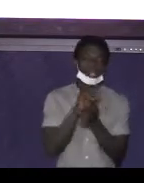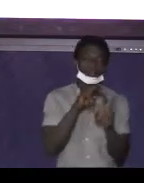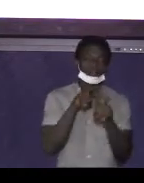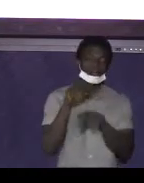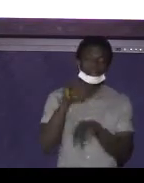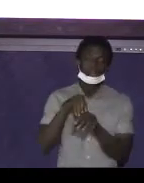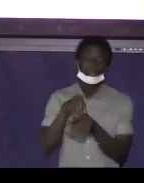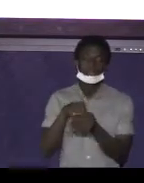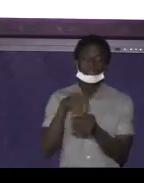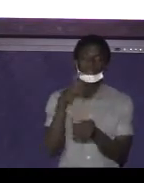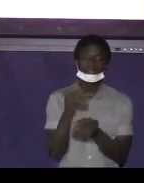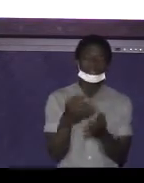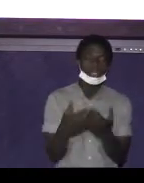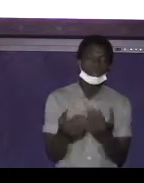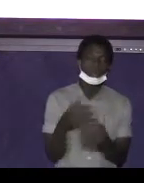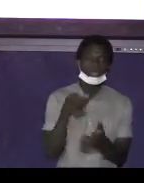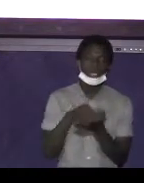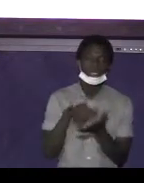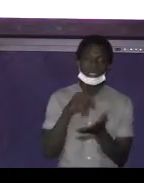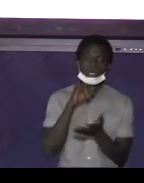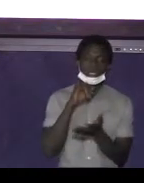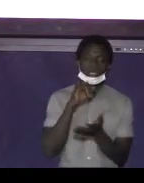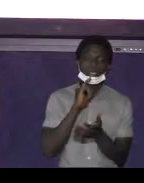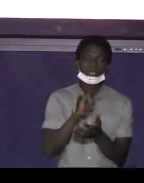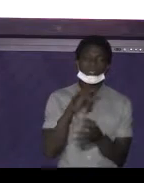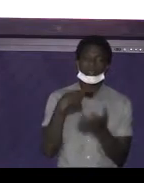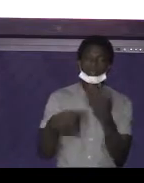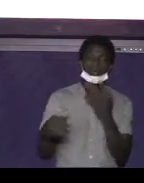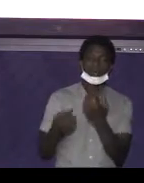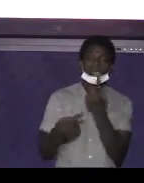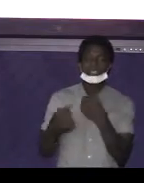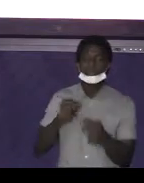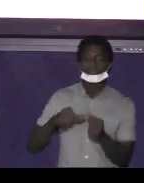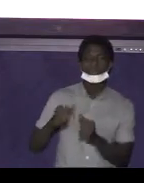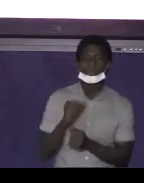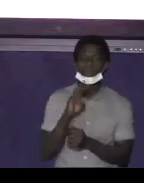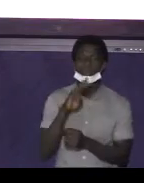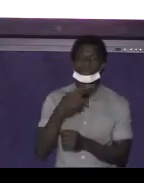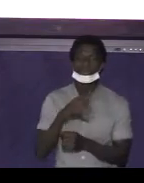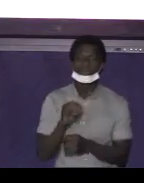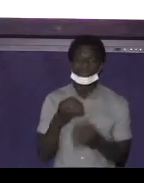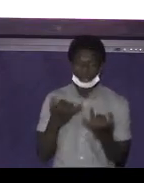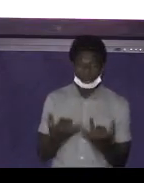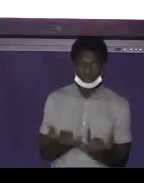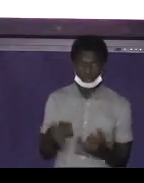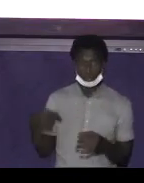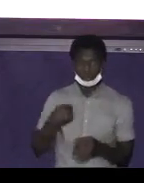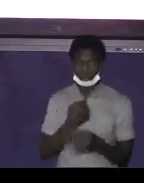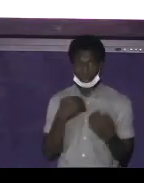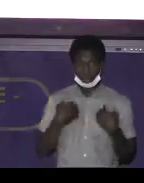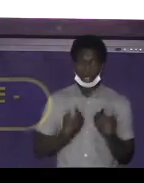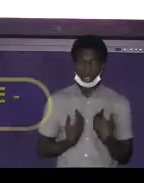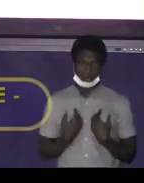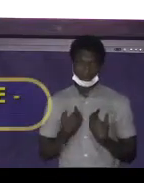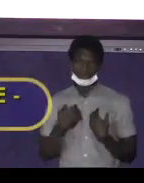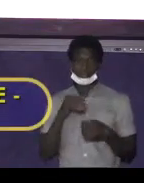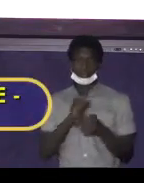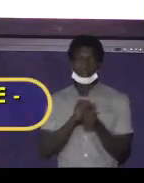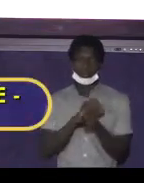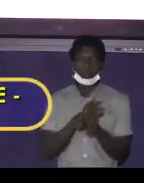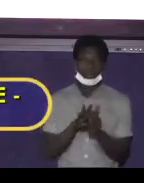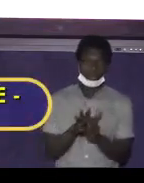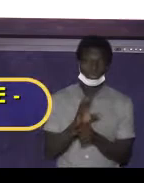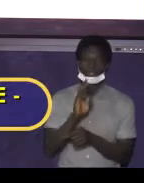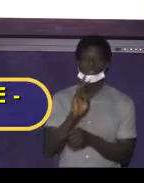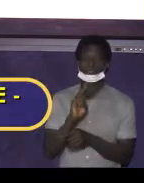That's what came about this WHO. Now, like we are having COVID-19 now, I think